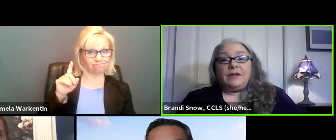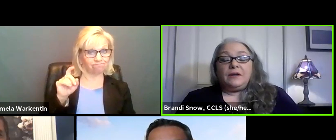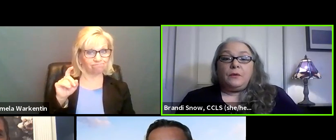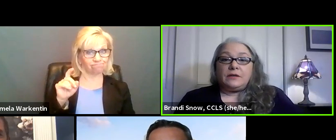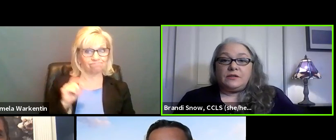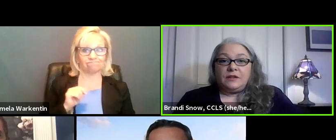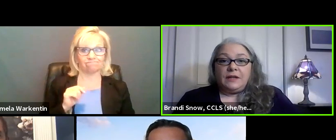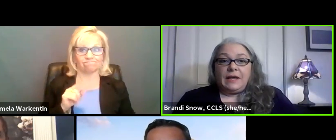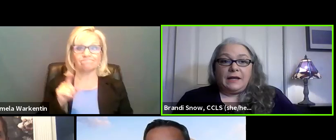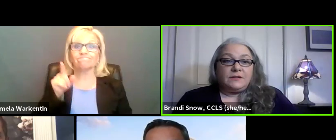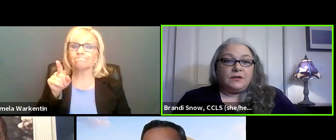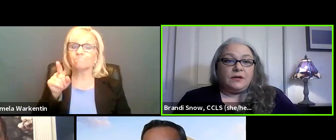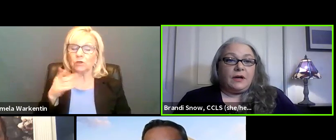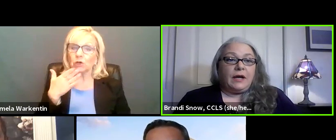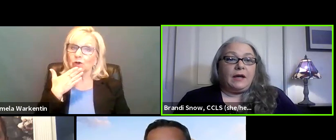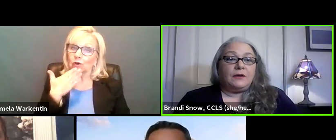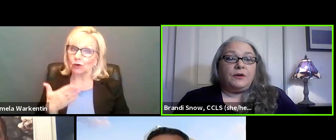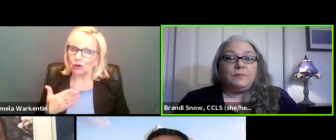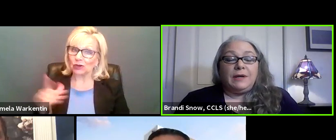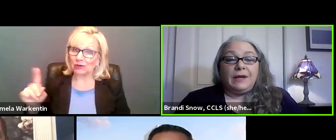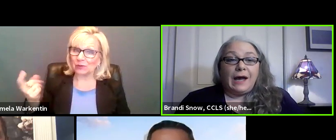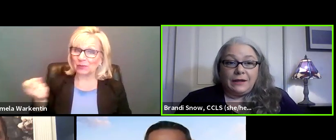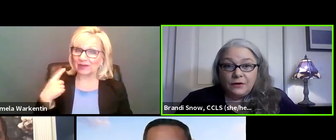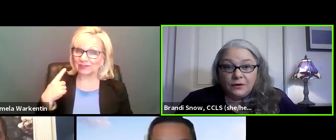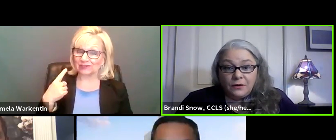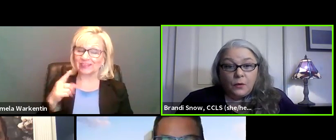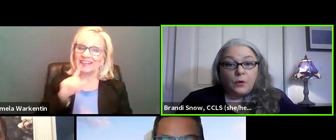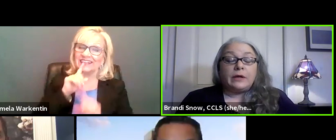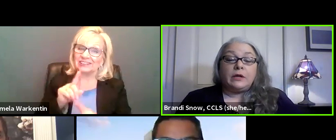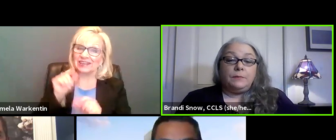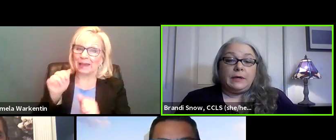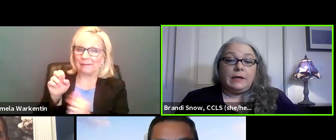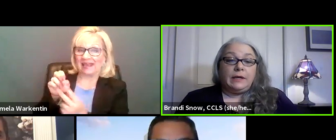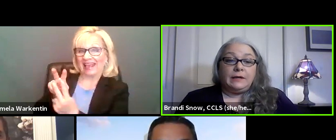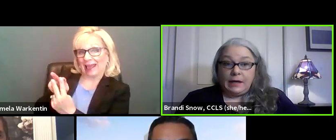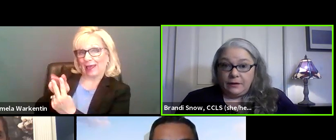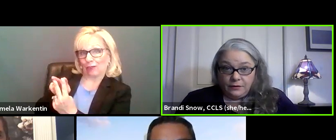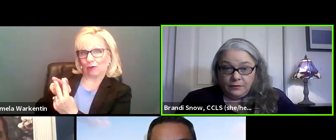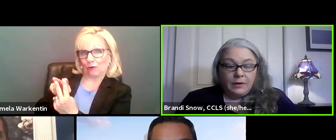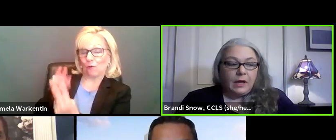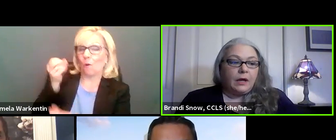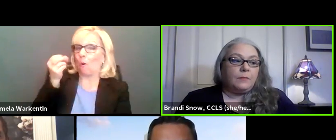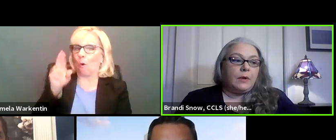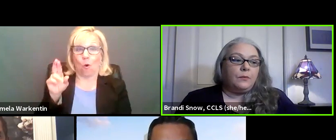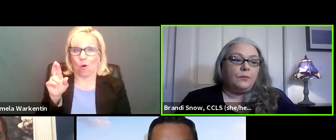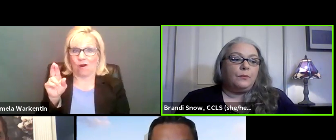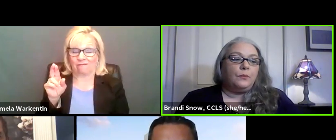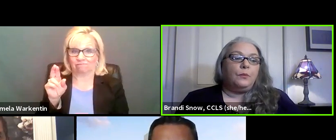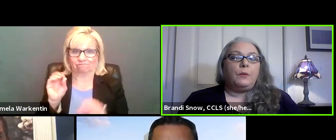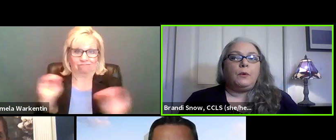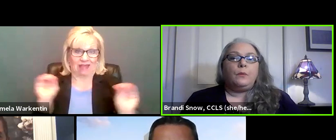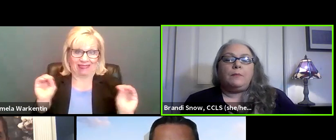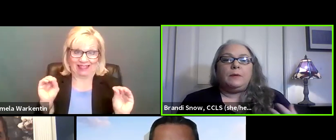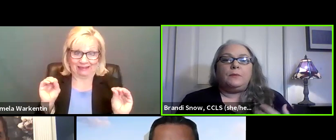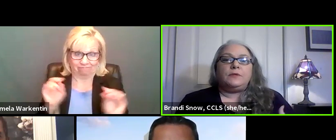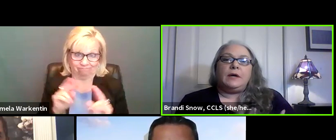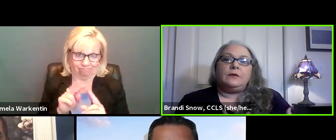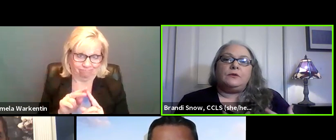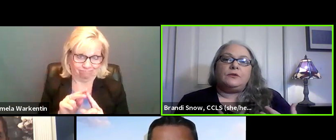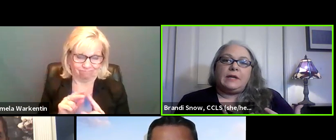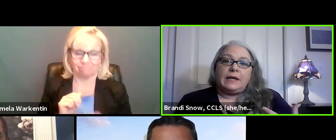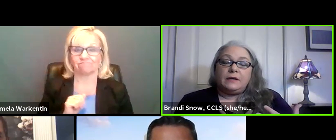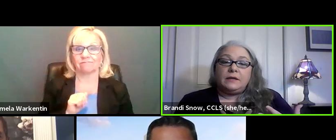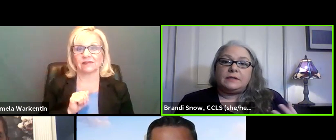That's a really good question. The answer could be either, or it could be neither. What we want people